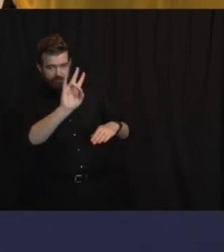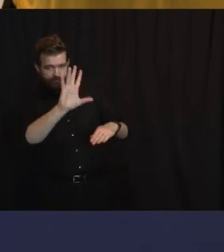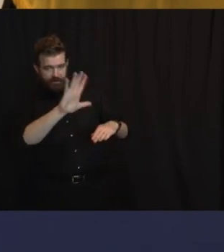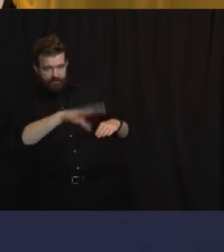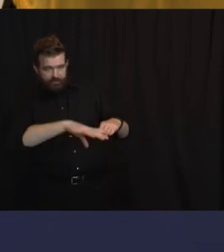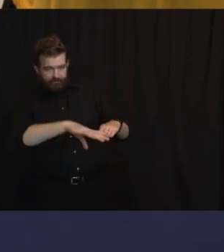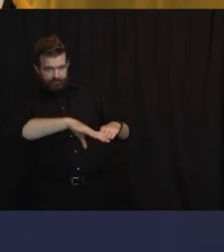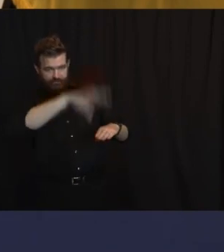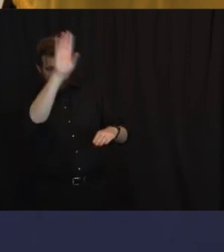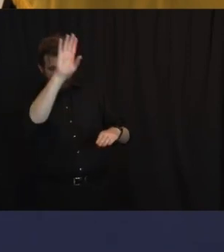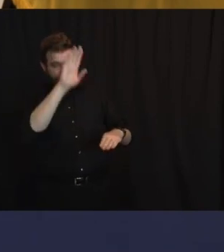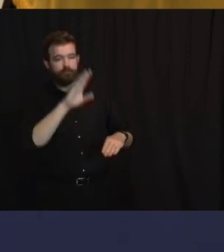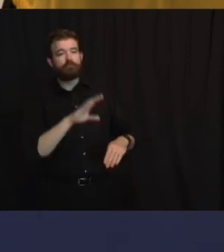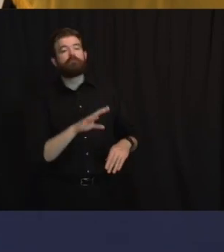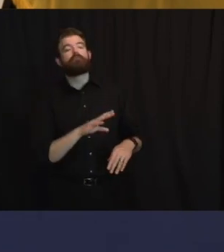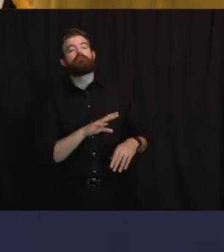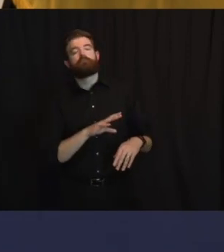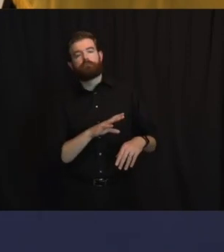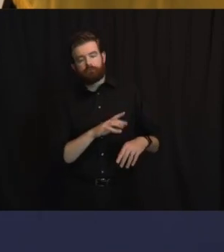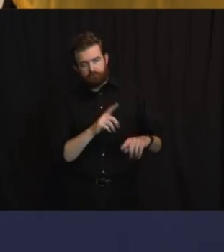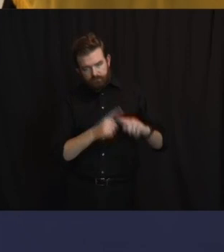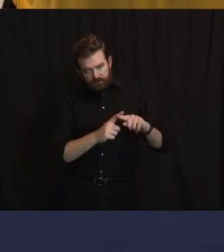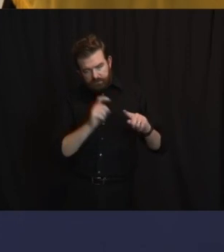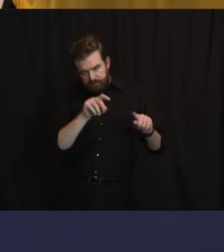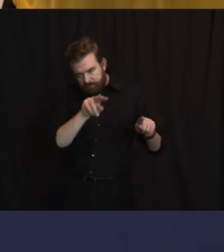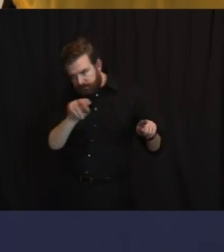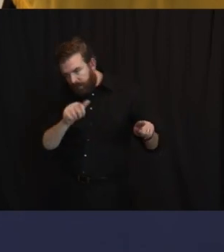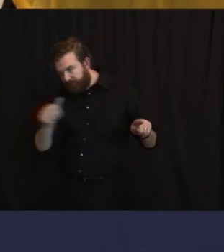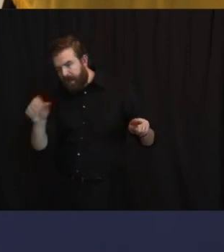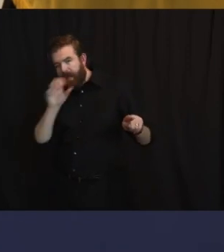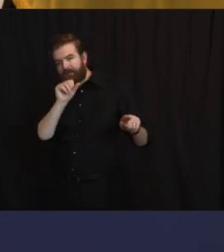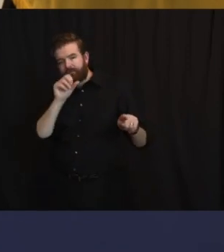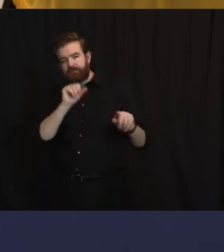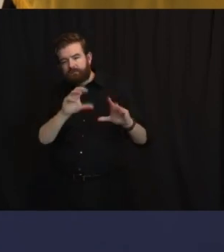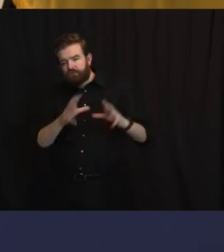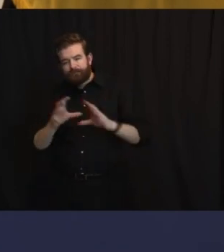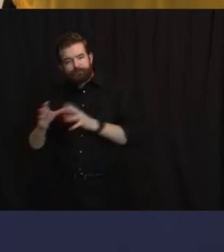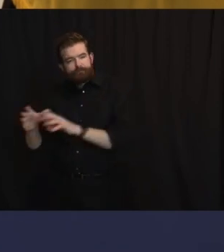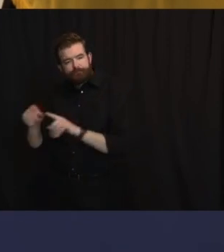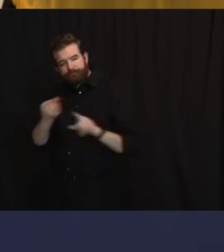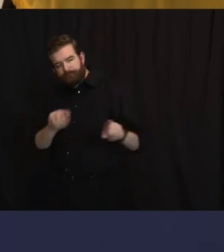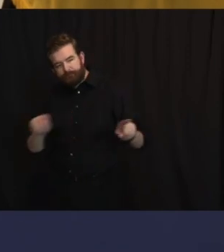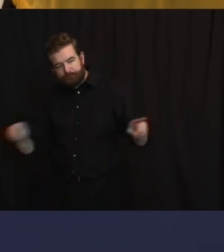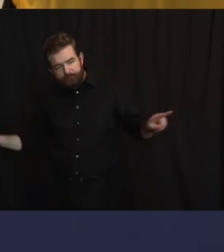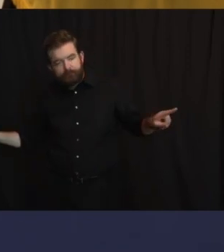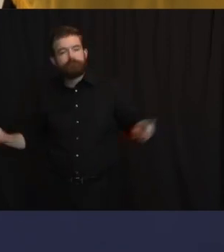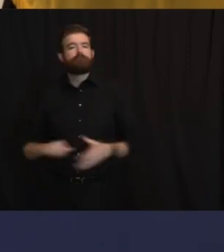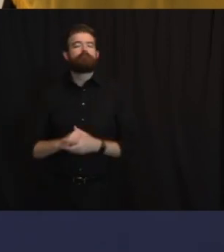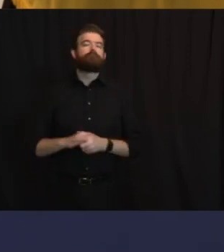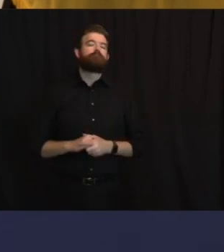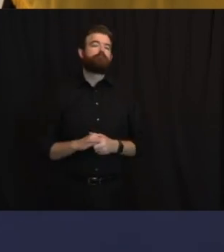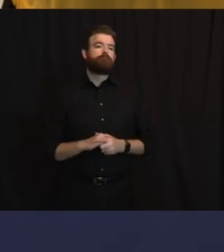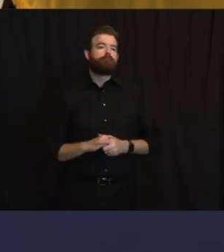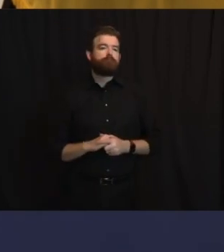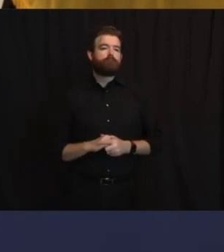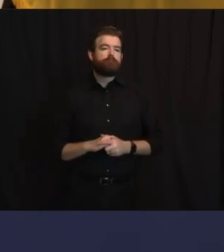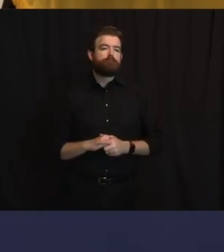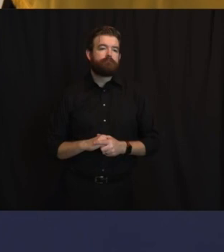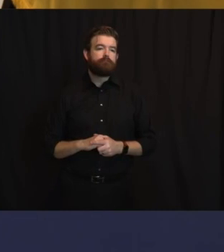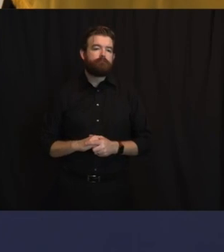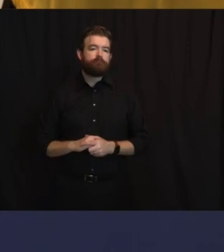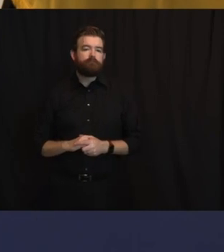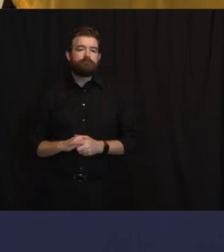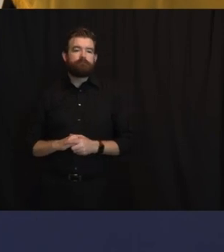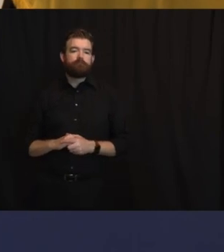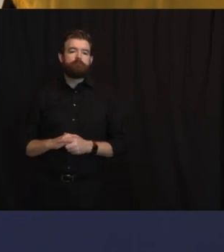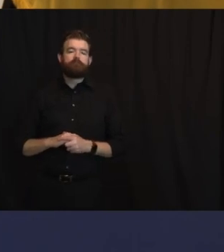We'll get to 4.7, but please tell Mike, A, we miss him, and B, he should expect that let's get there, and then we'll reassess where we go from